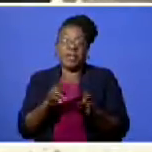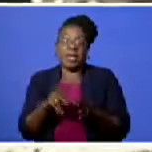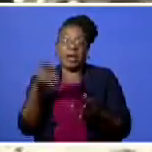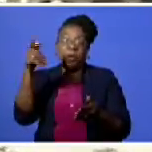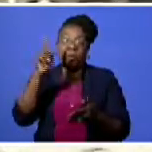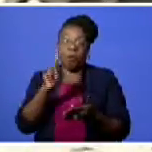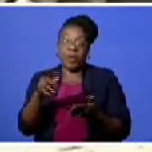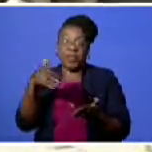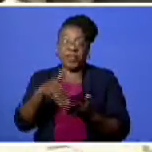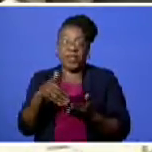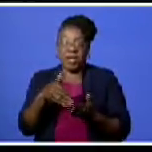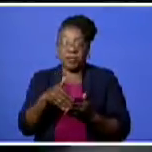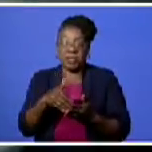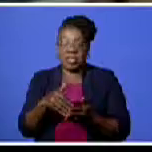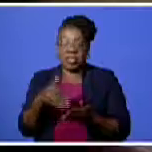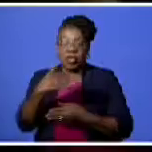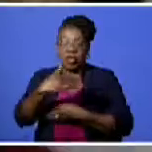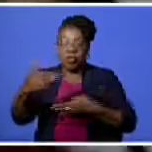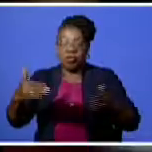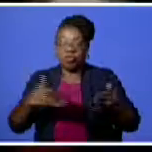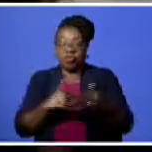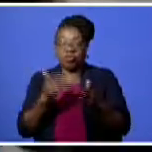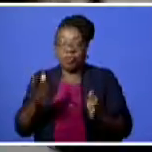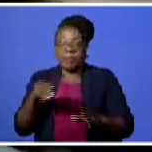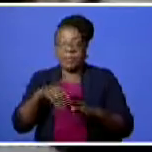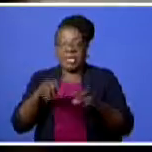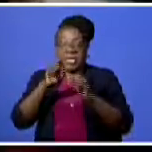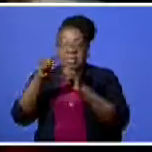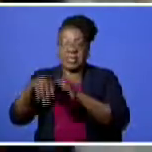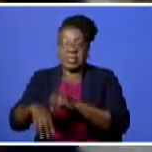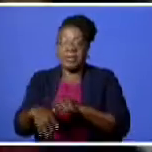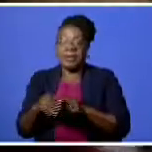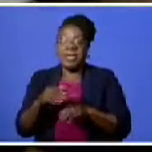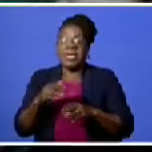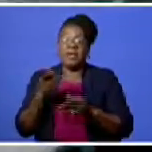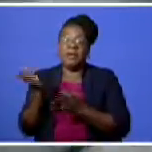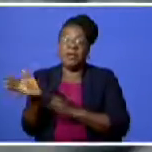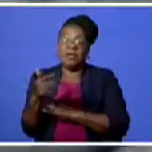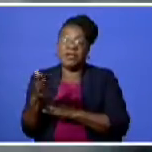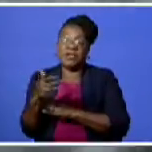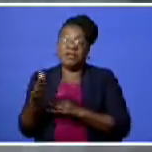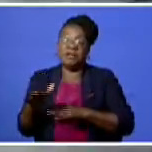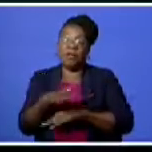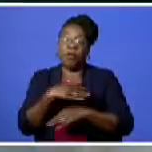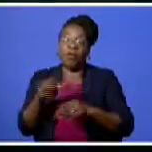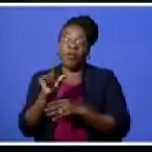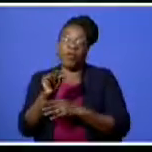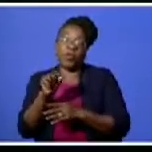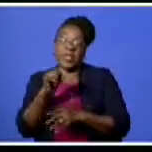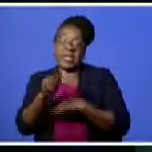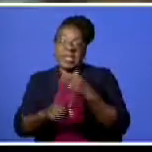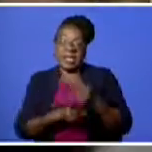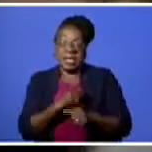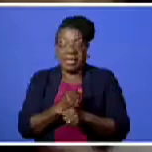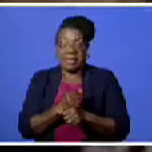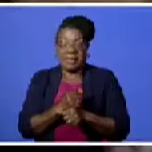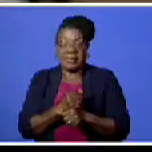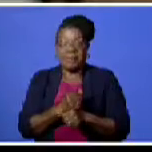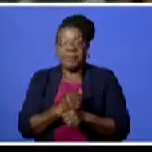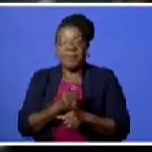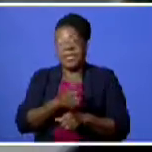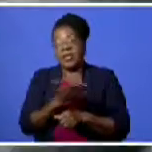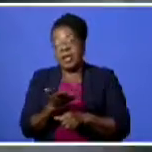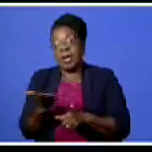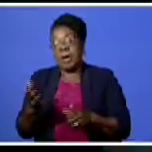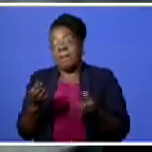hoping to strike gold. Malone, who's been a fisherman for a little over two decades, says fierce competition and other challenges on the high seas